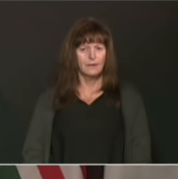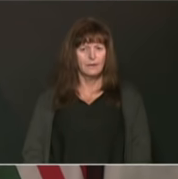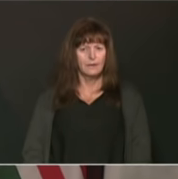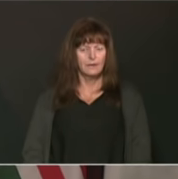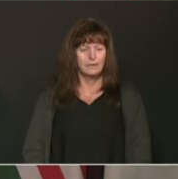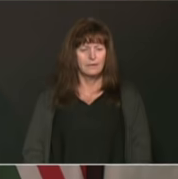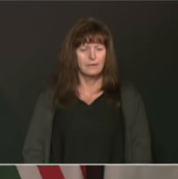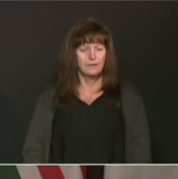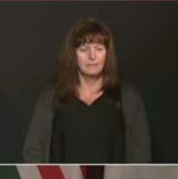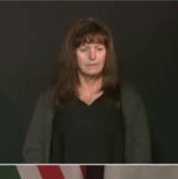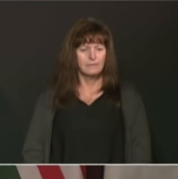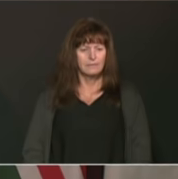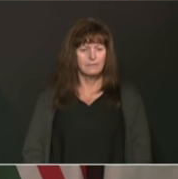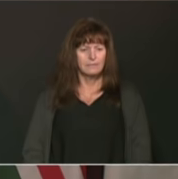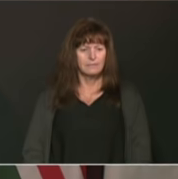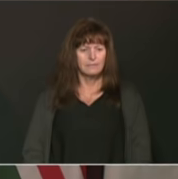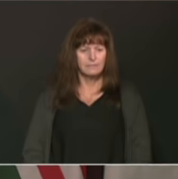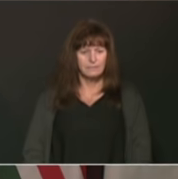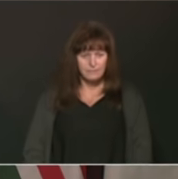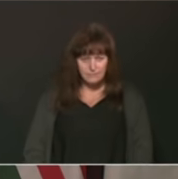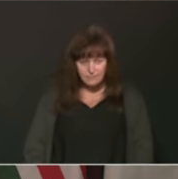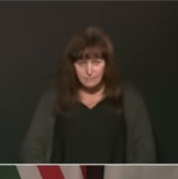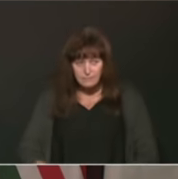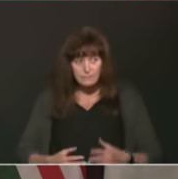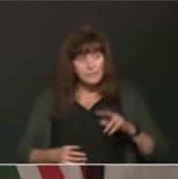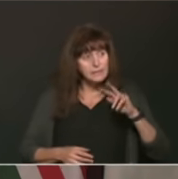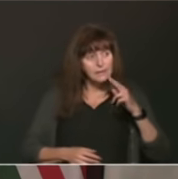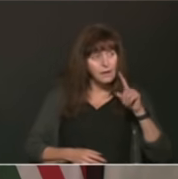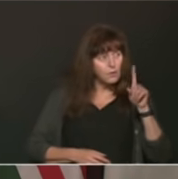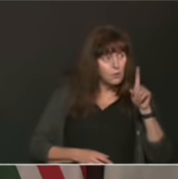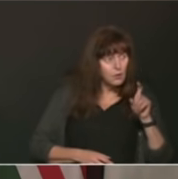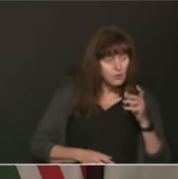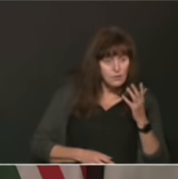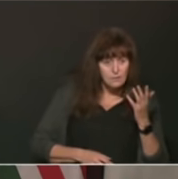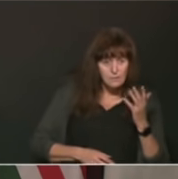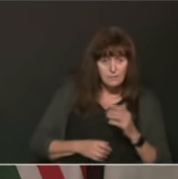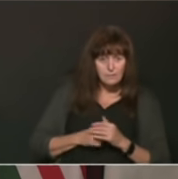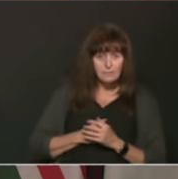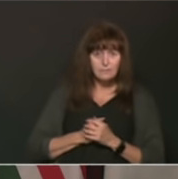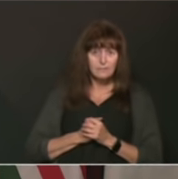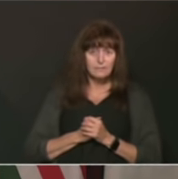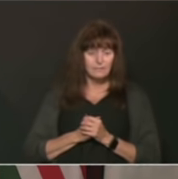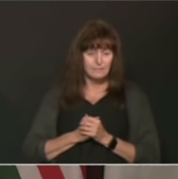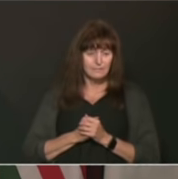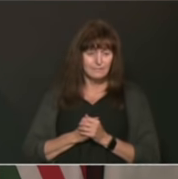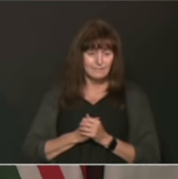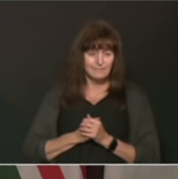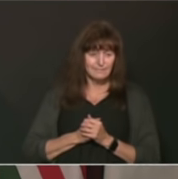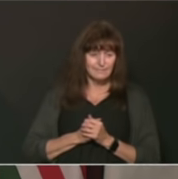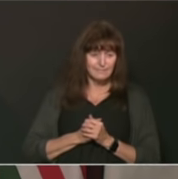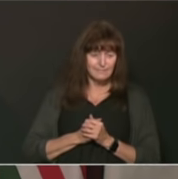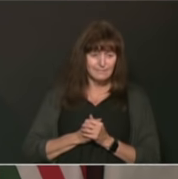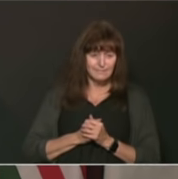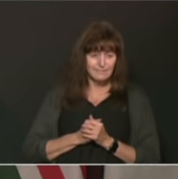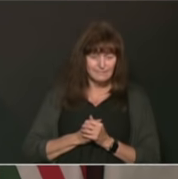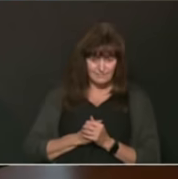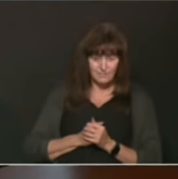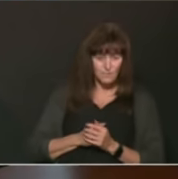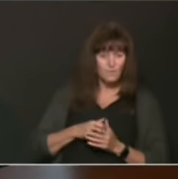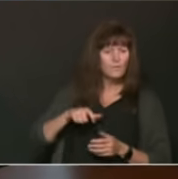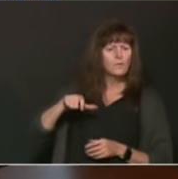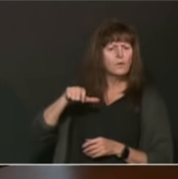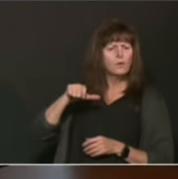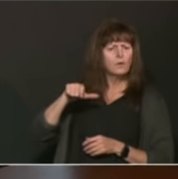increase in cases. No. Quebec is keeping of how many healthcare workers